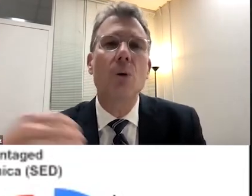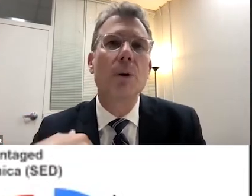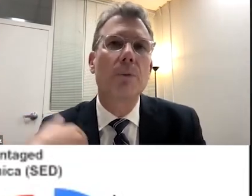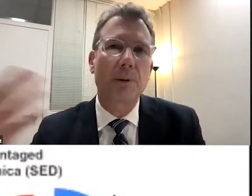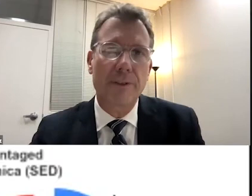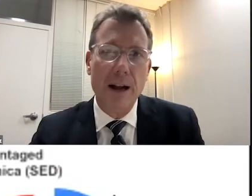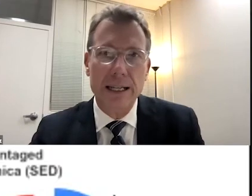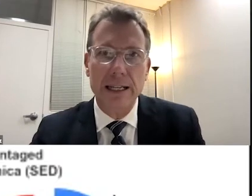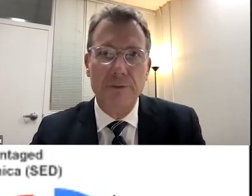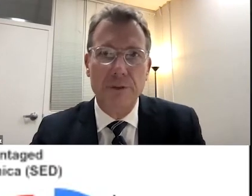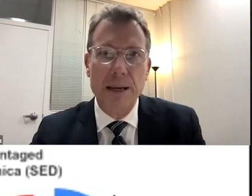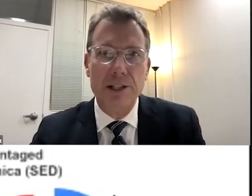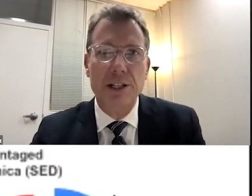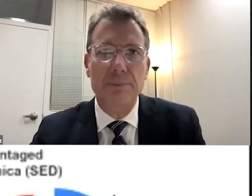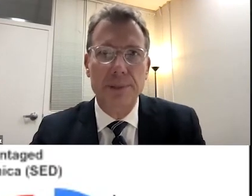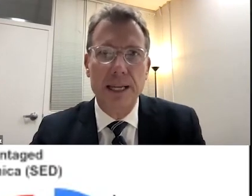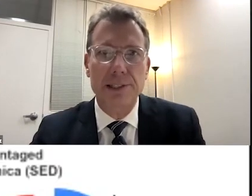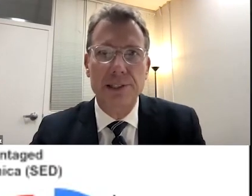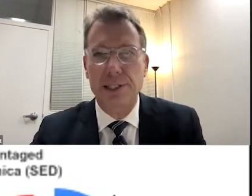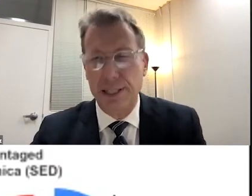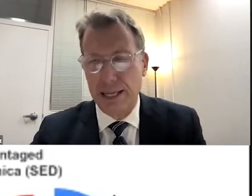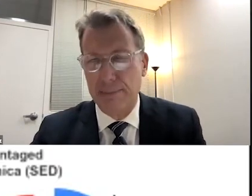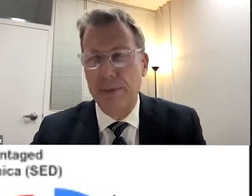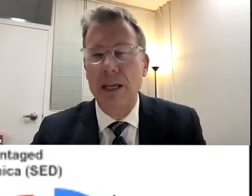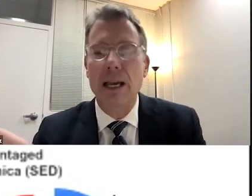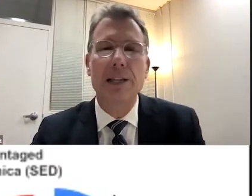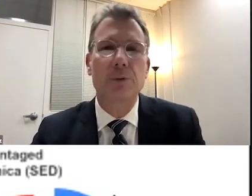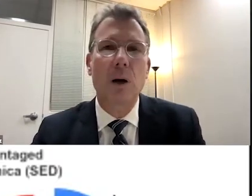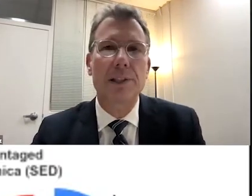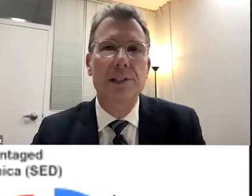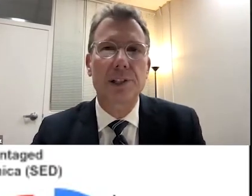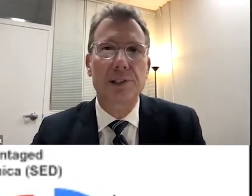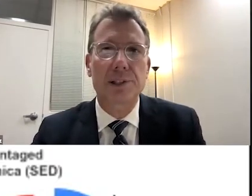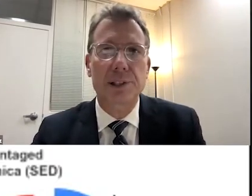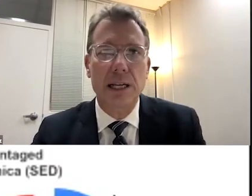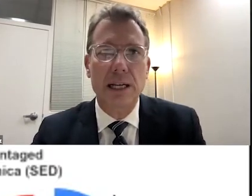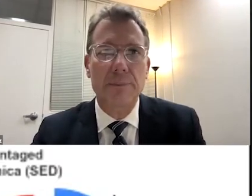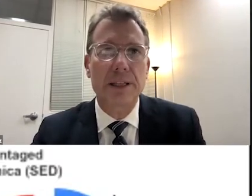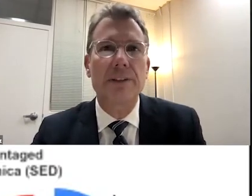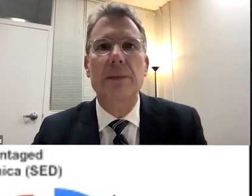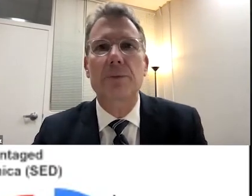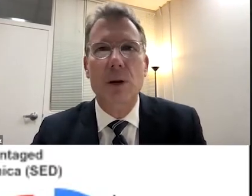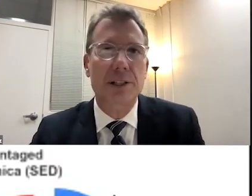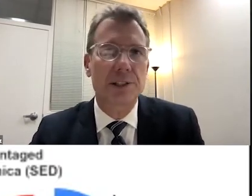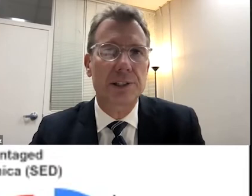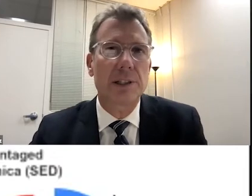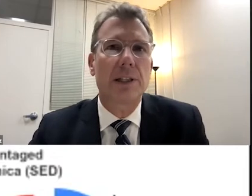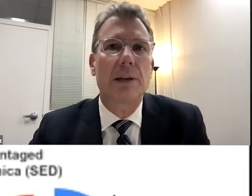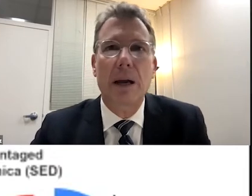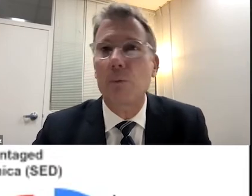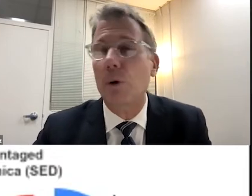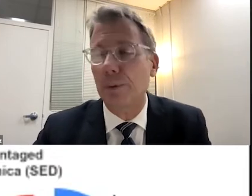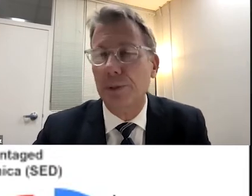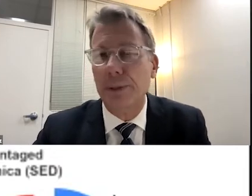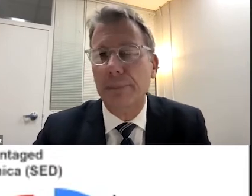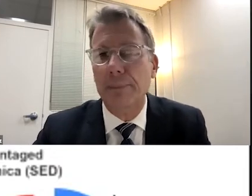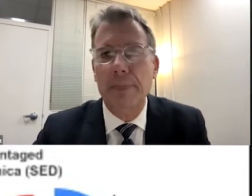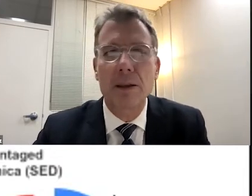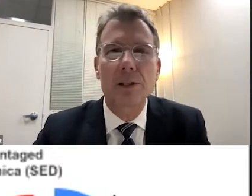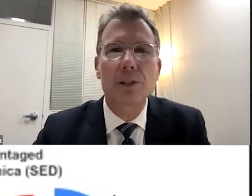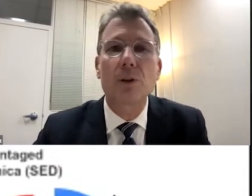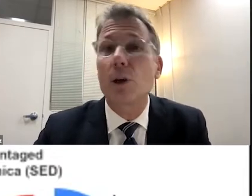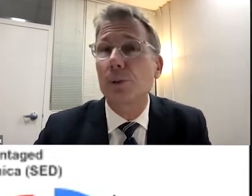time, we were providing information updates to them, as well as just giving them directions about what we were